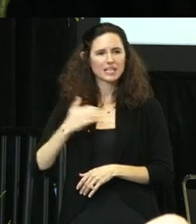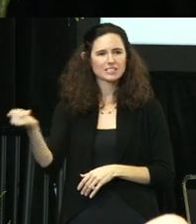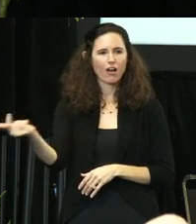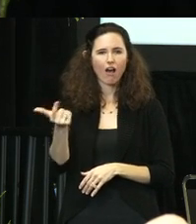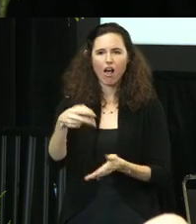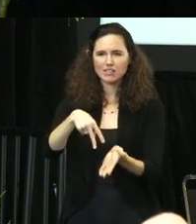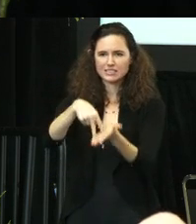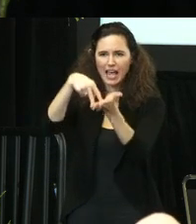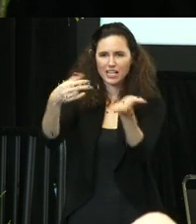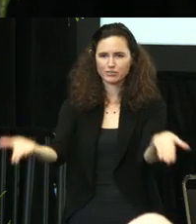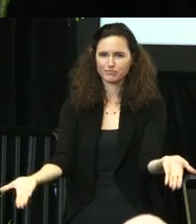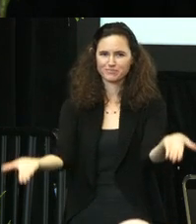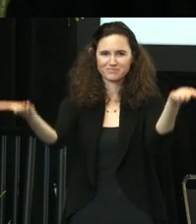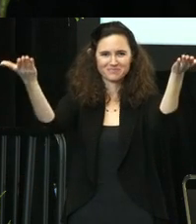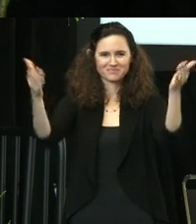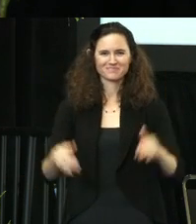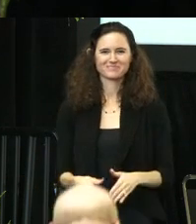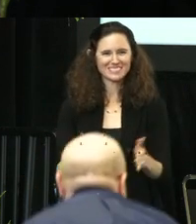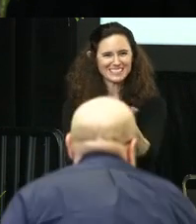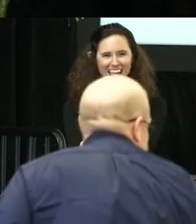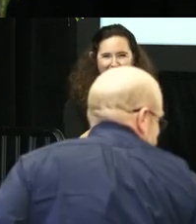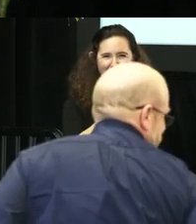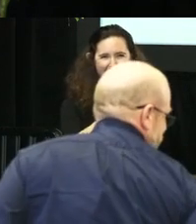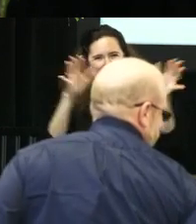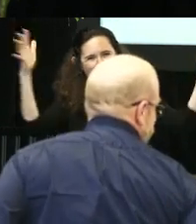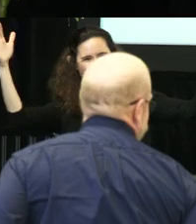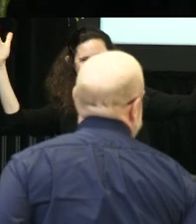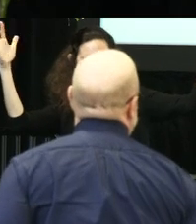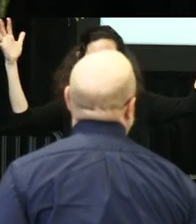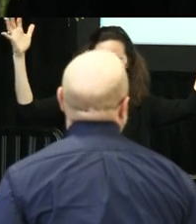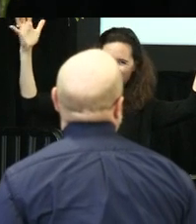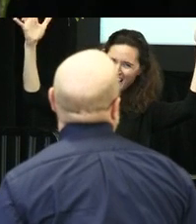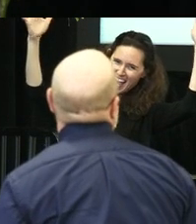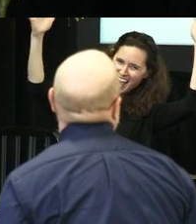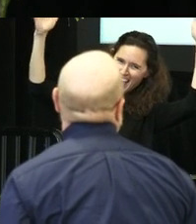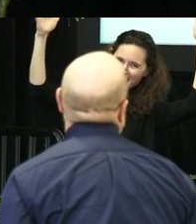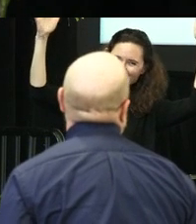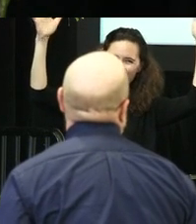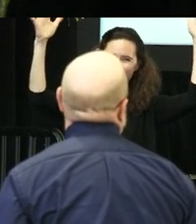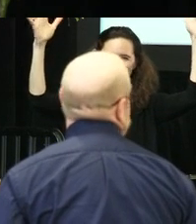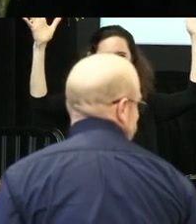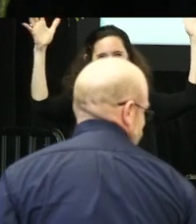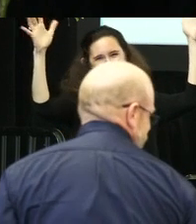stand, those of you whose names were just called, take a moment. Let's give them a round of applause.